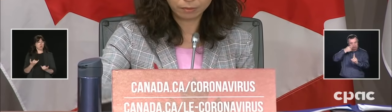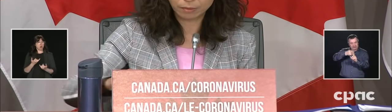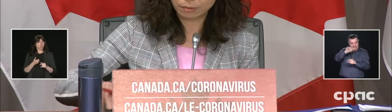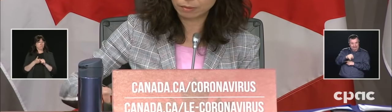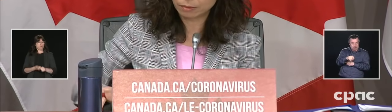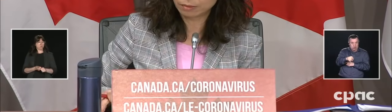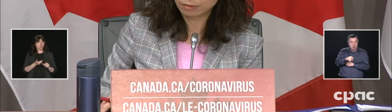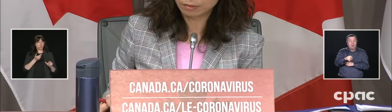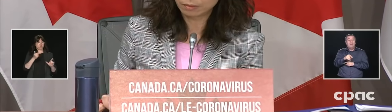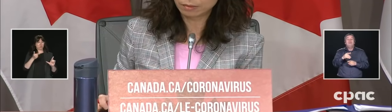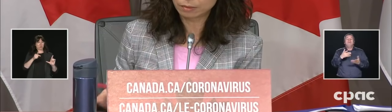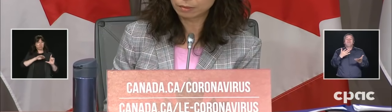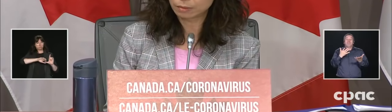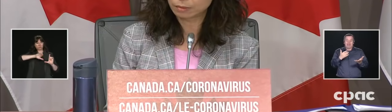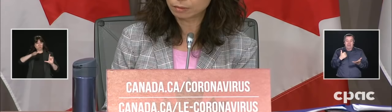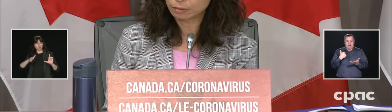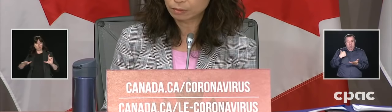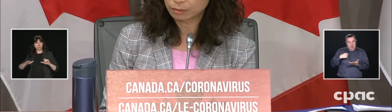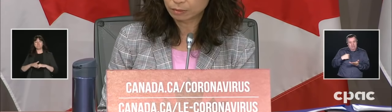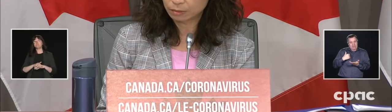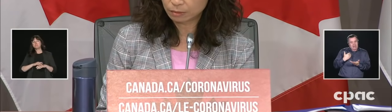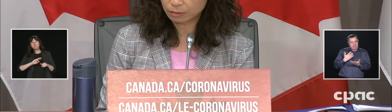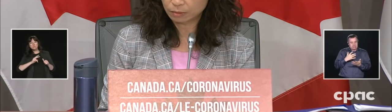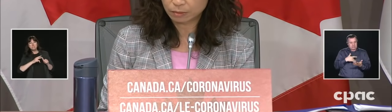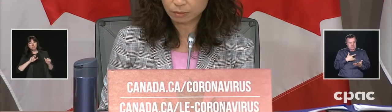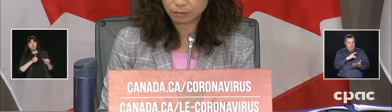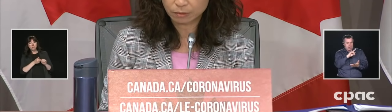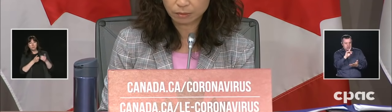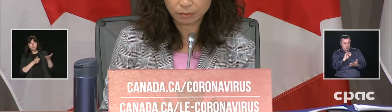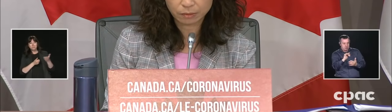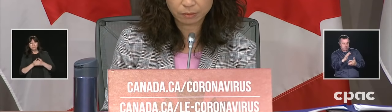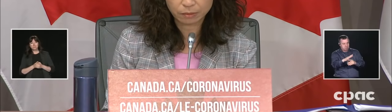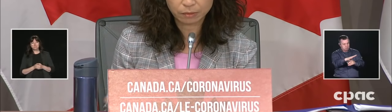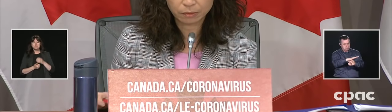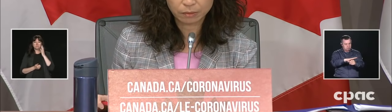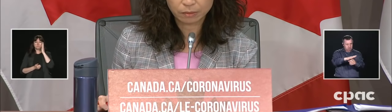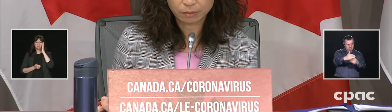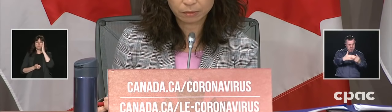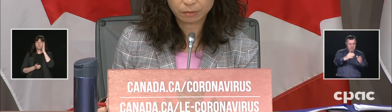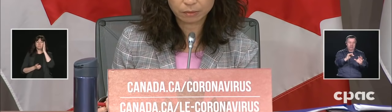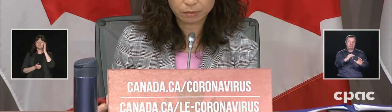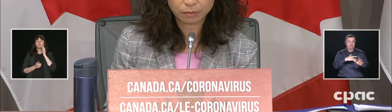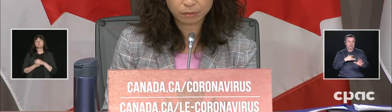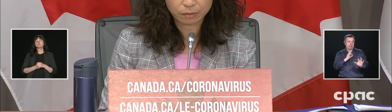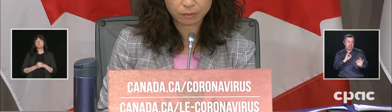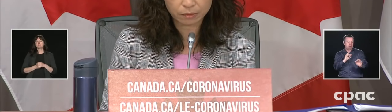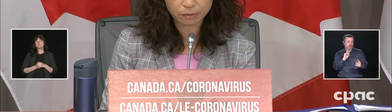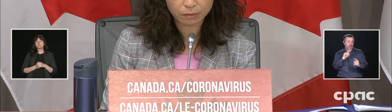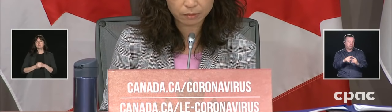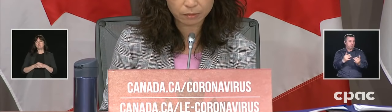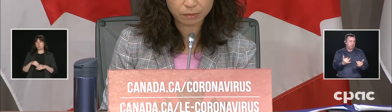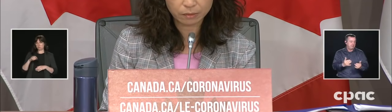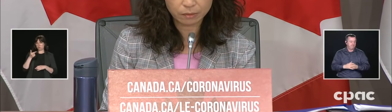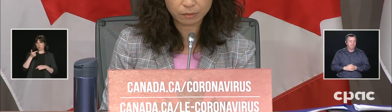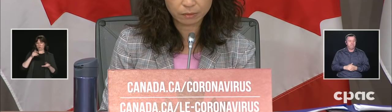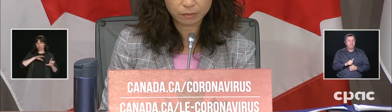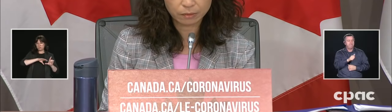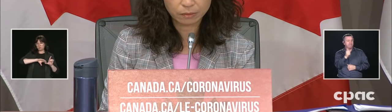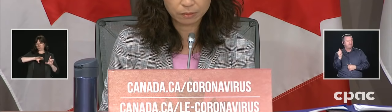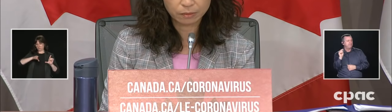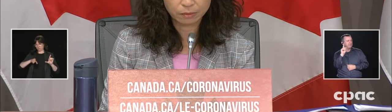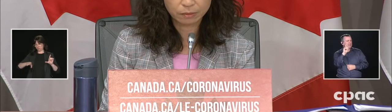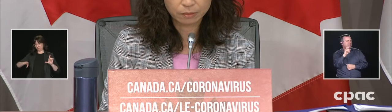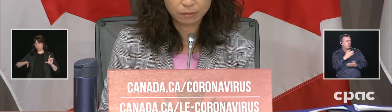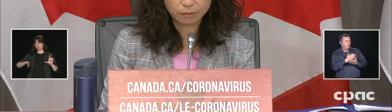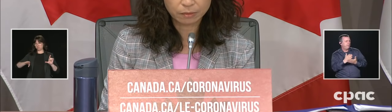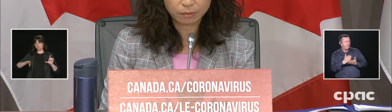Doctor. Follow-up? Can we expect that the shape of that green curve to change dramatically